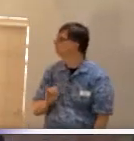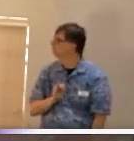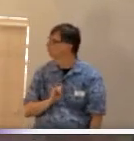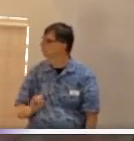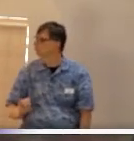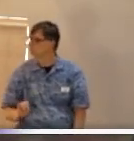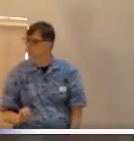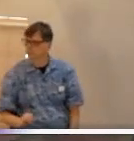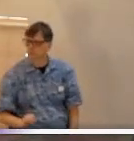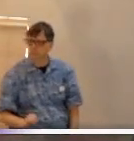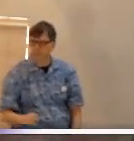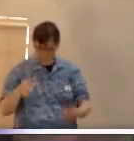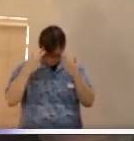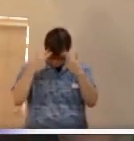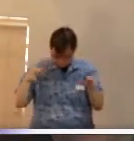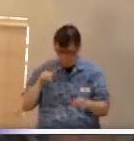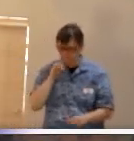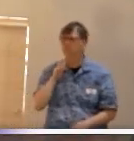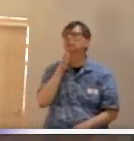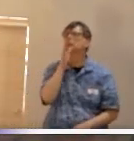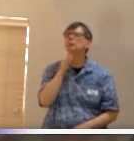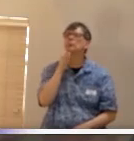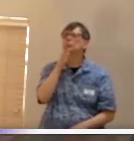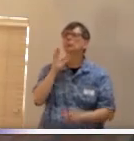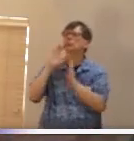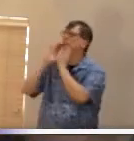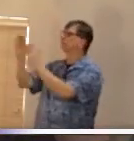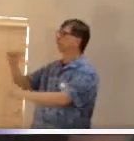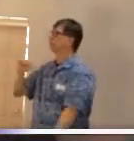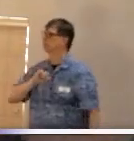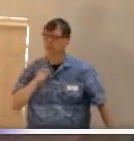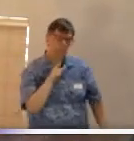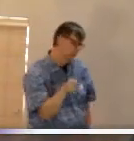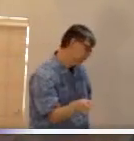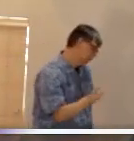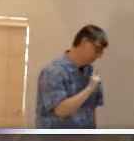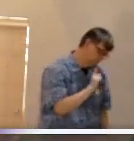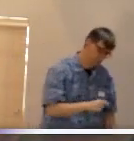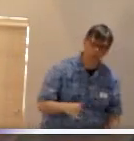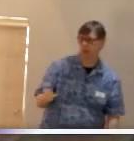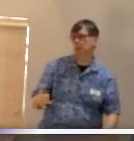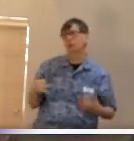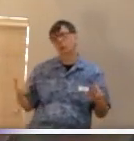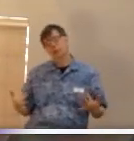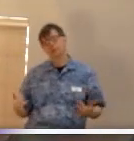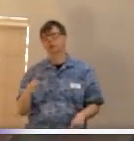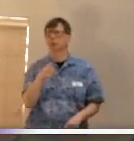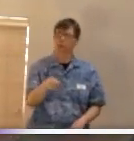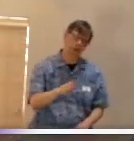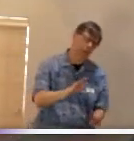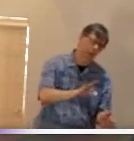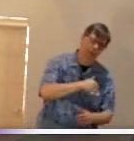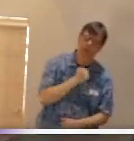this vision of when I was young, and my mom called me and said, you know, I just worry about you. And I was like, please stop.